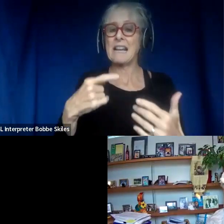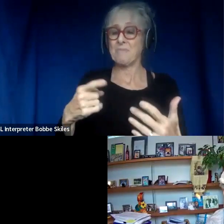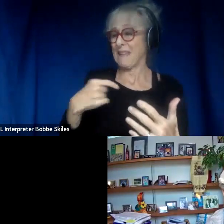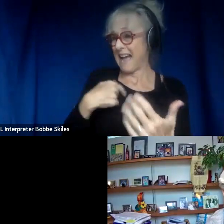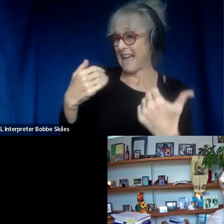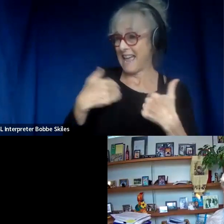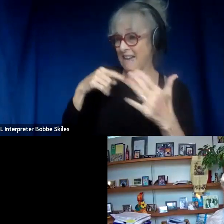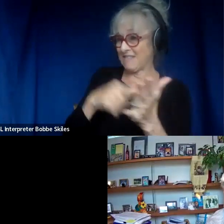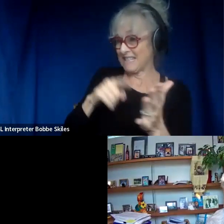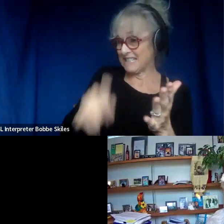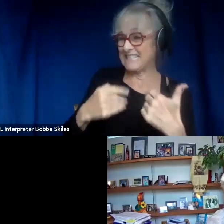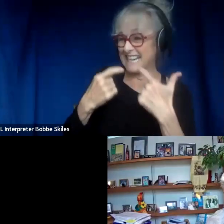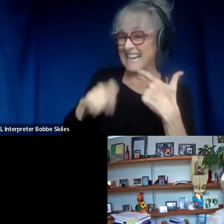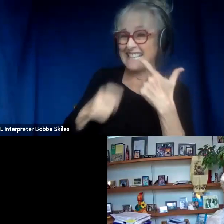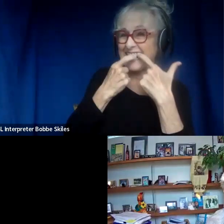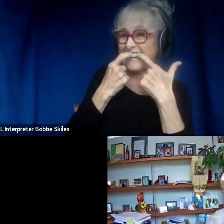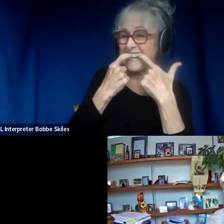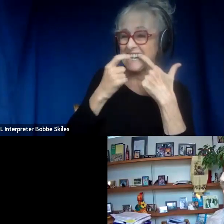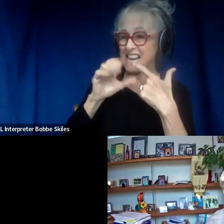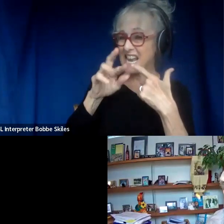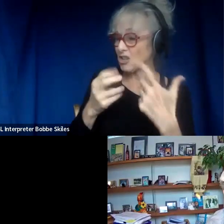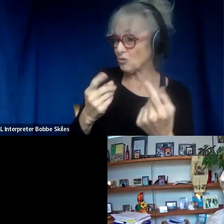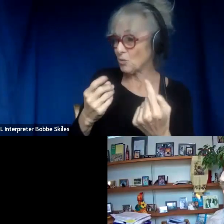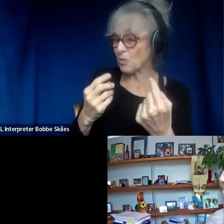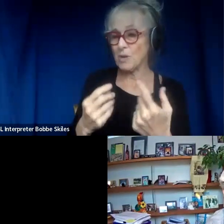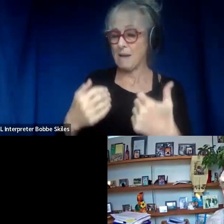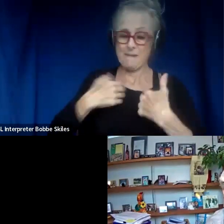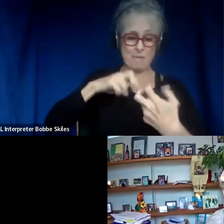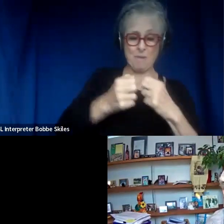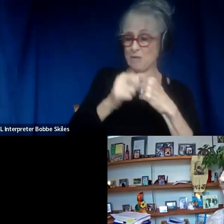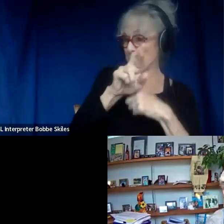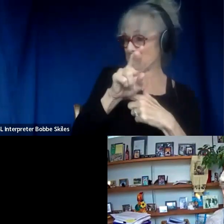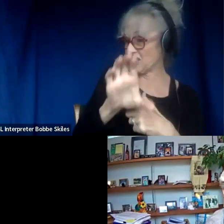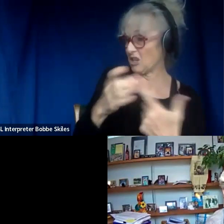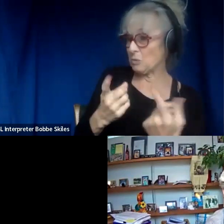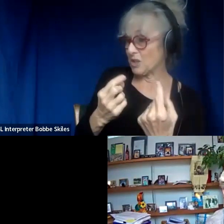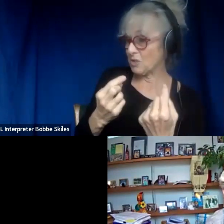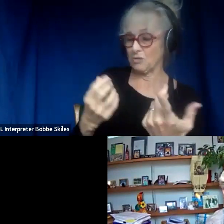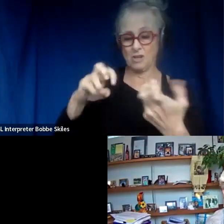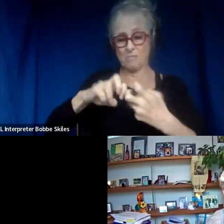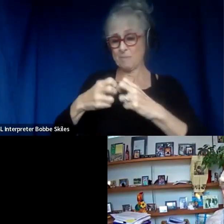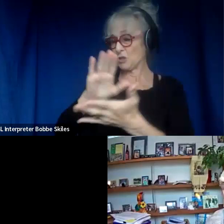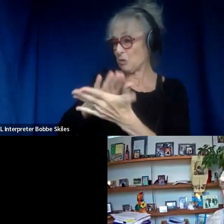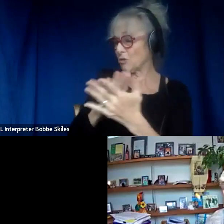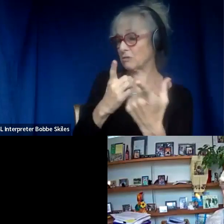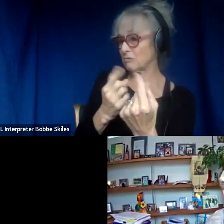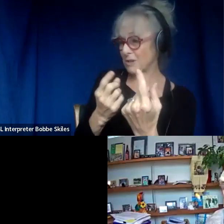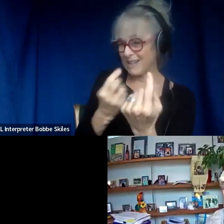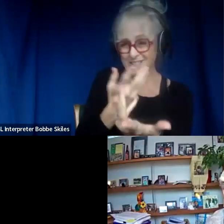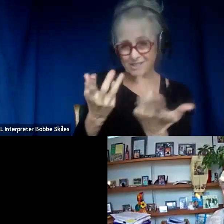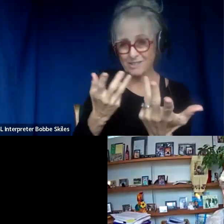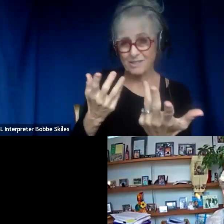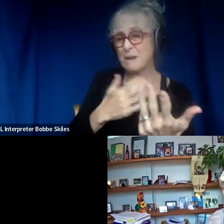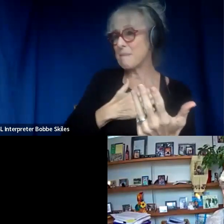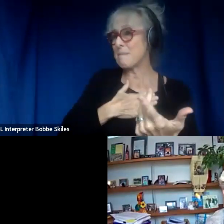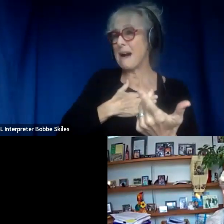I need dental care, what do I do? I'm having this problem at the regional center, what do I do? I'm having this problem at school, what do I do? My loved one